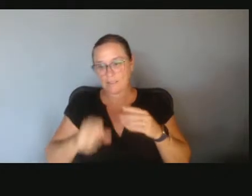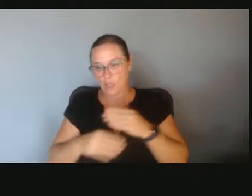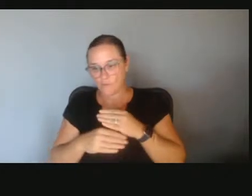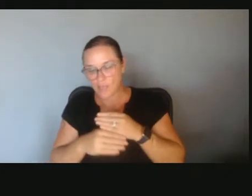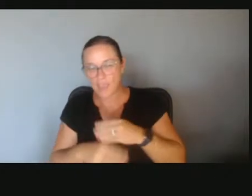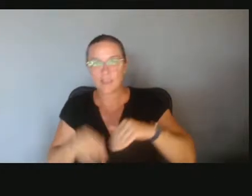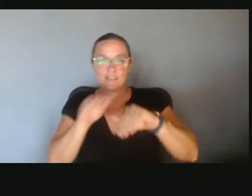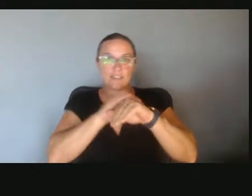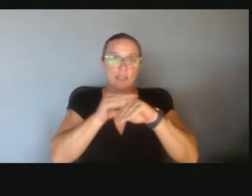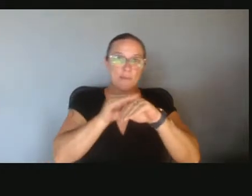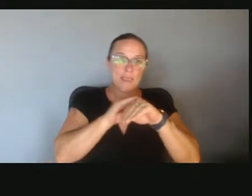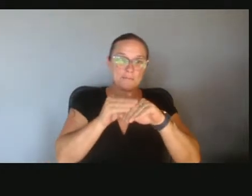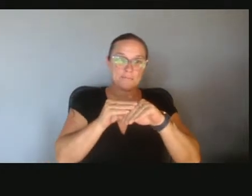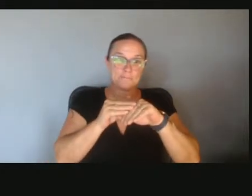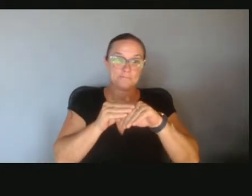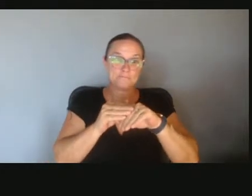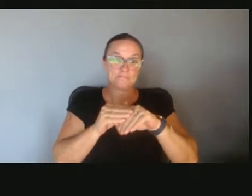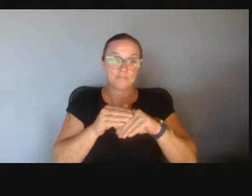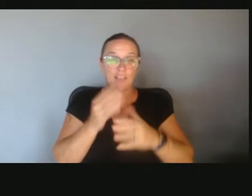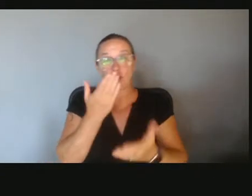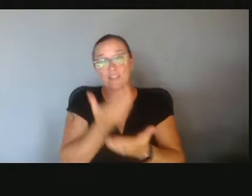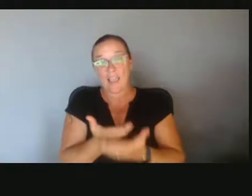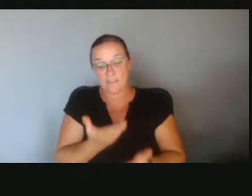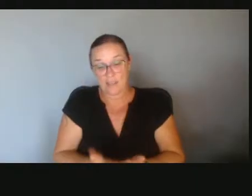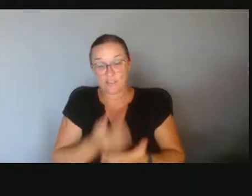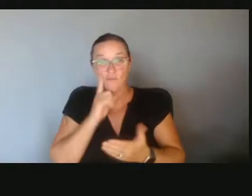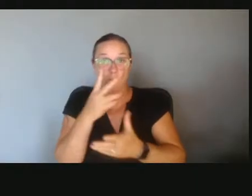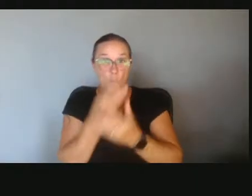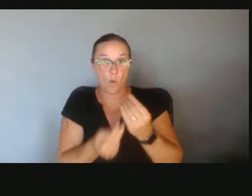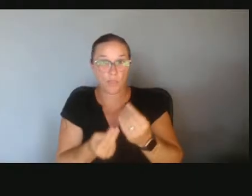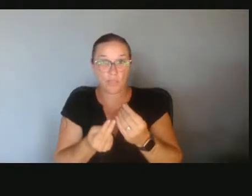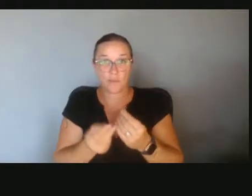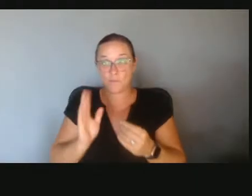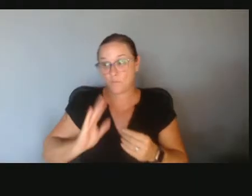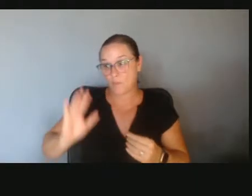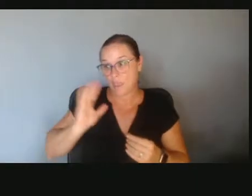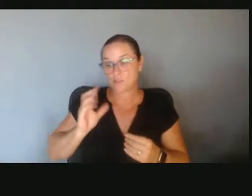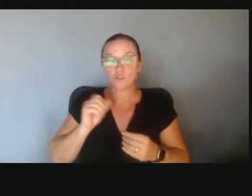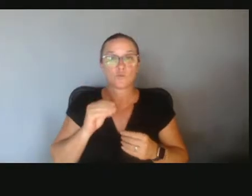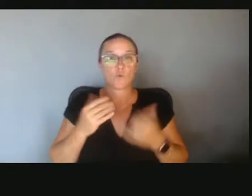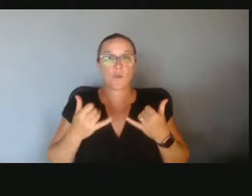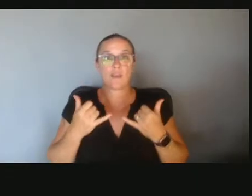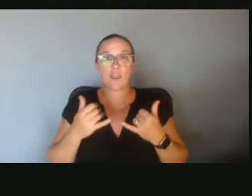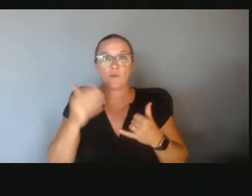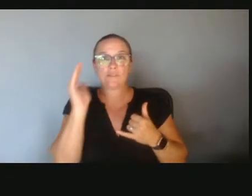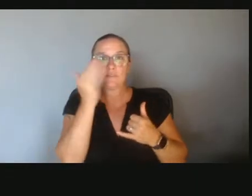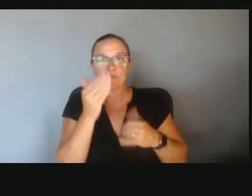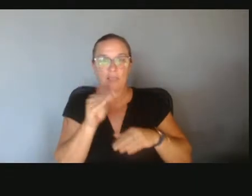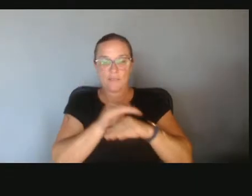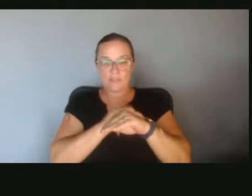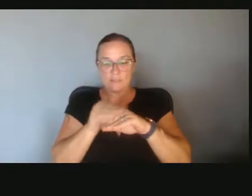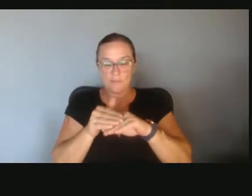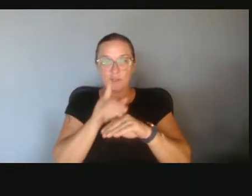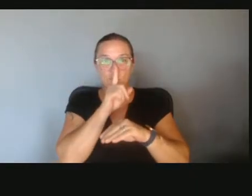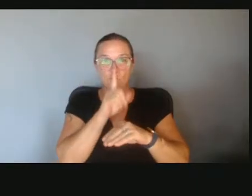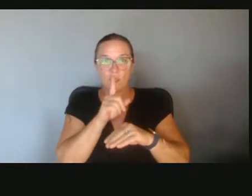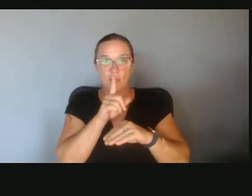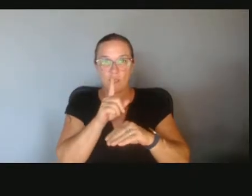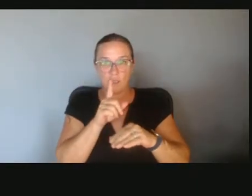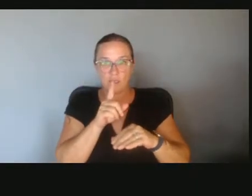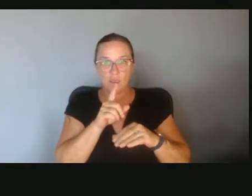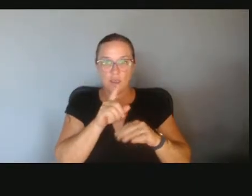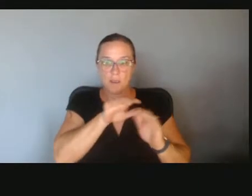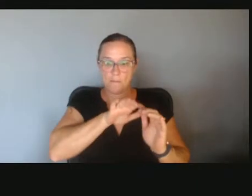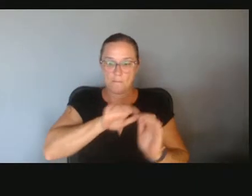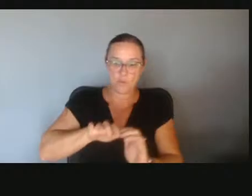summit? There's evidence for both in the past, right? So right now it seems like the summit is the one really driving and pushing